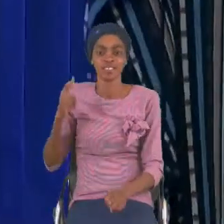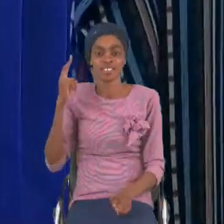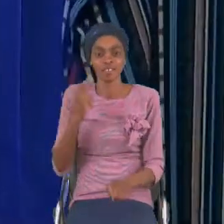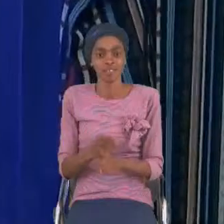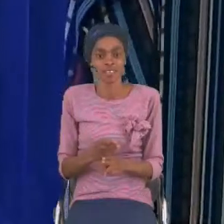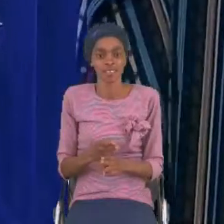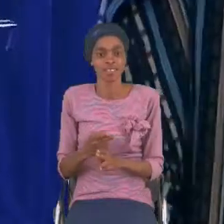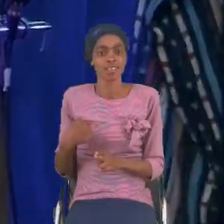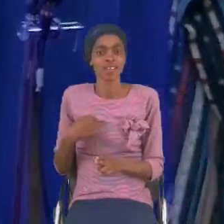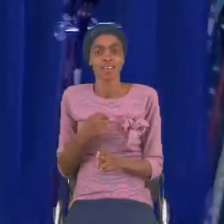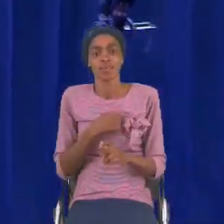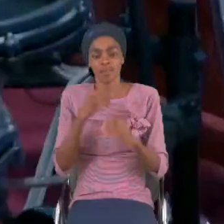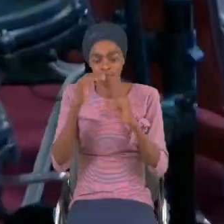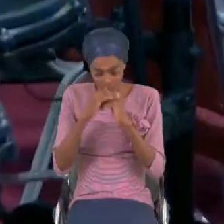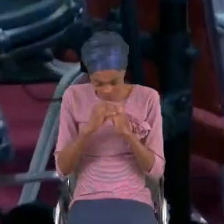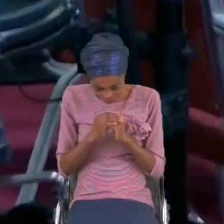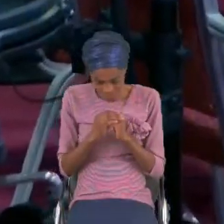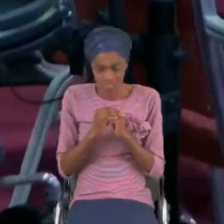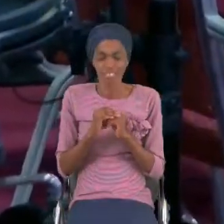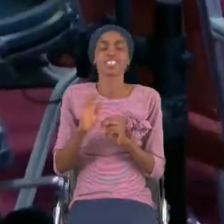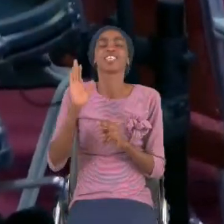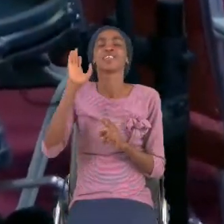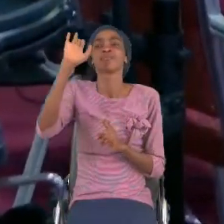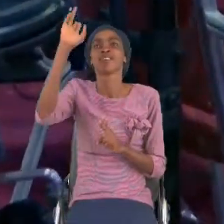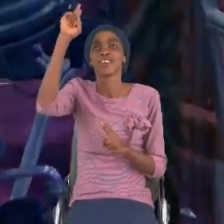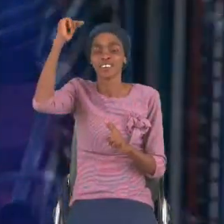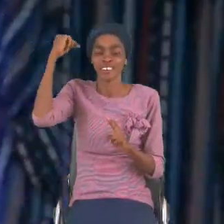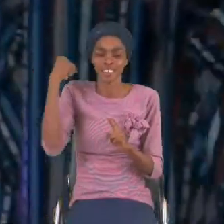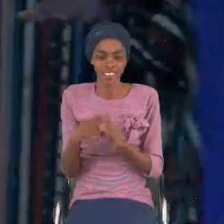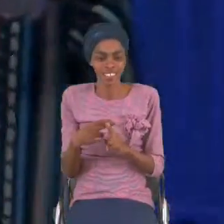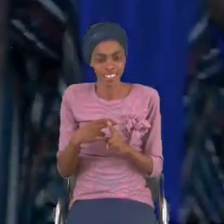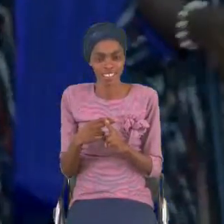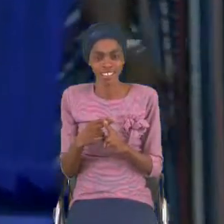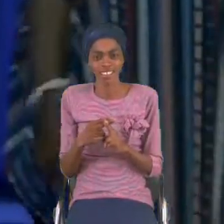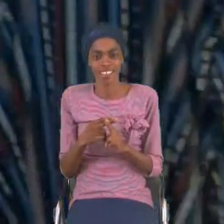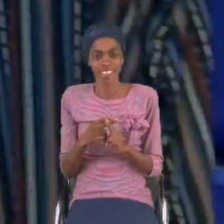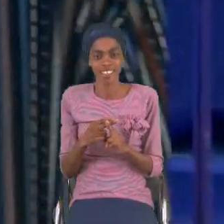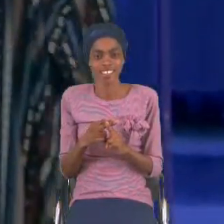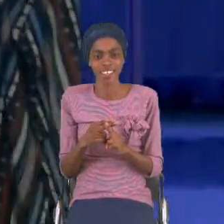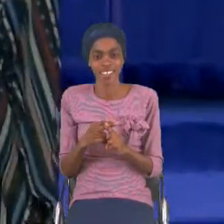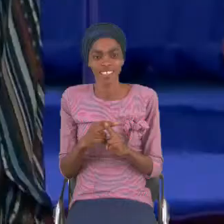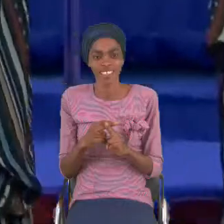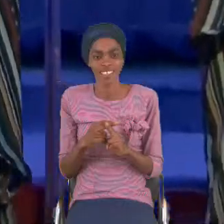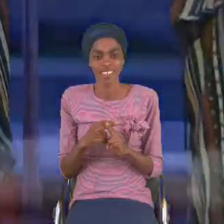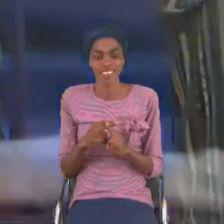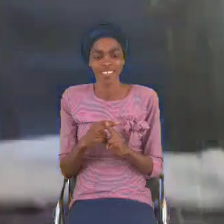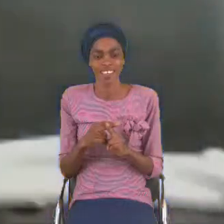Yesu, Yesu, Yesu, Yesu, Yesu, We worship your name.